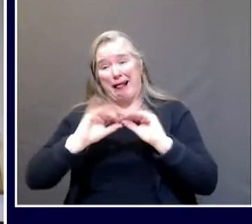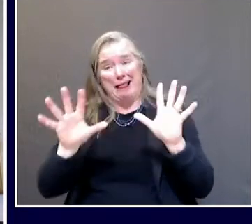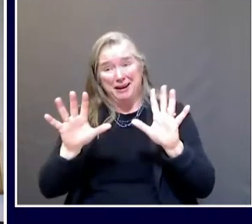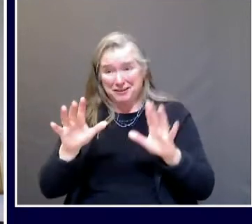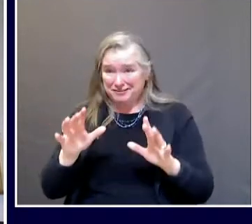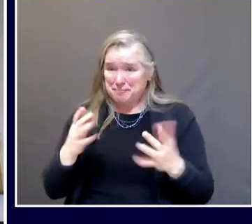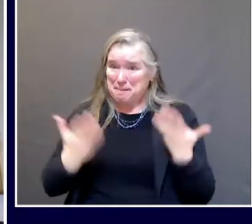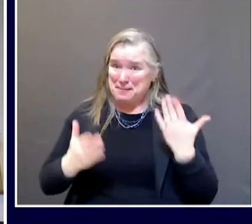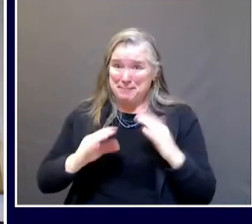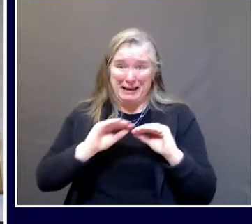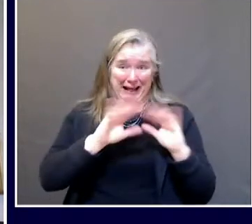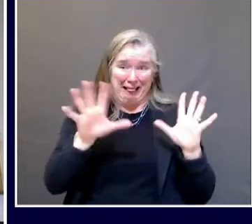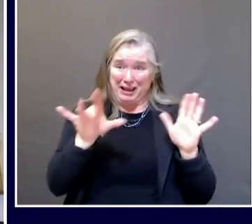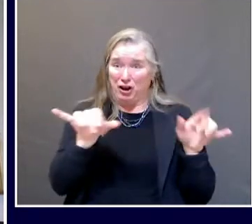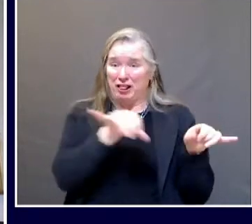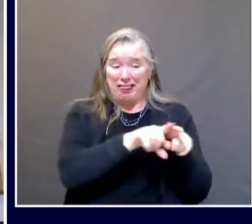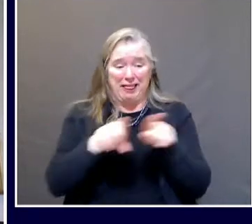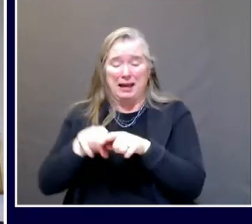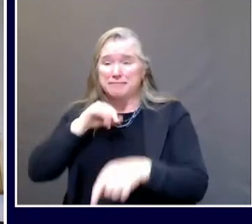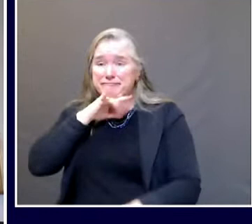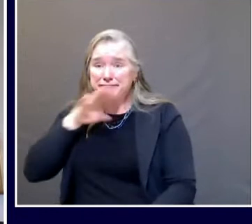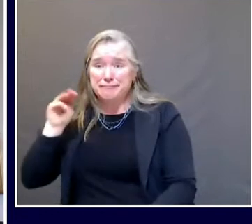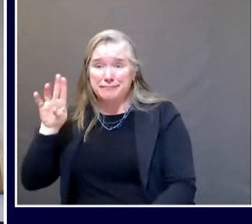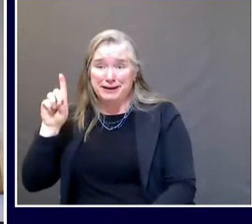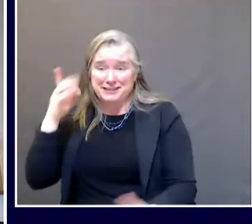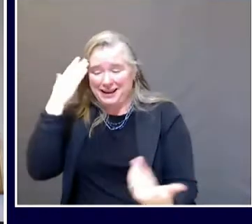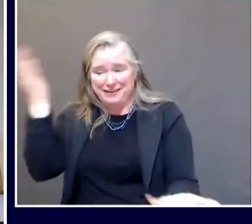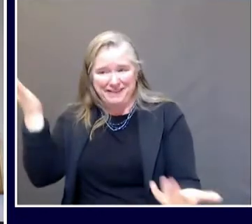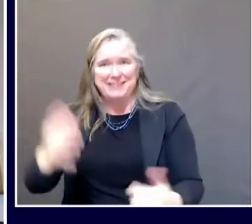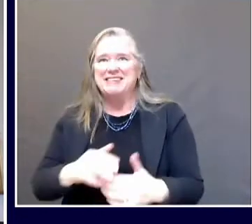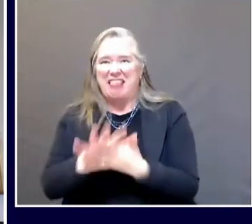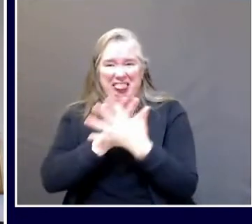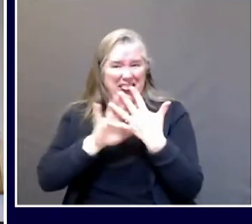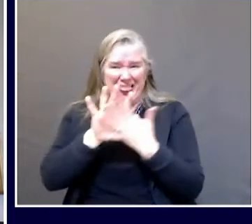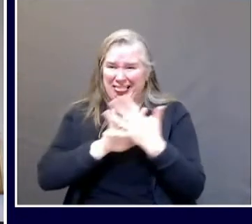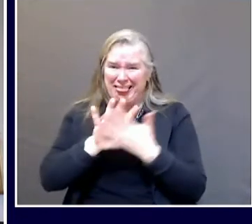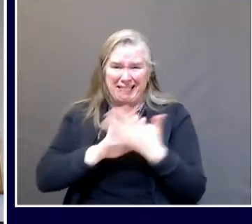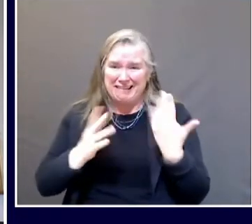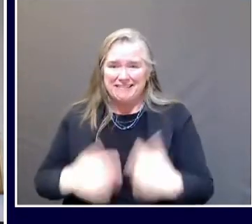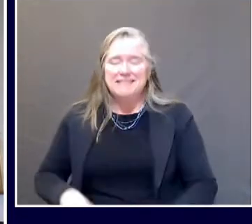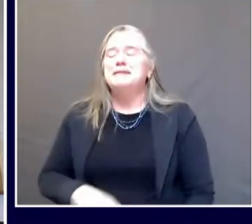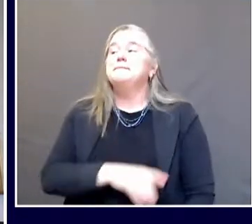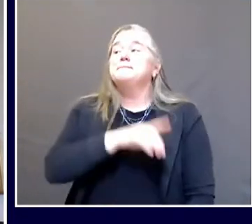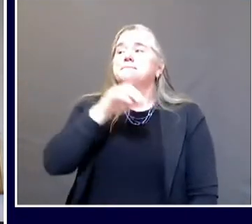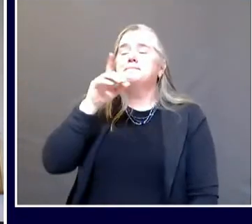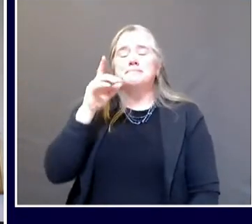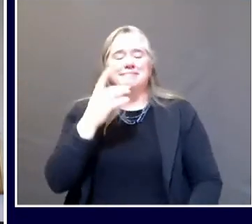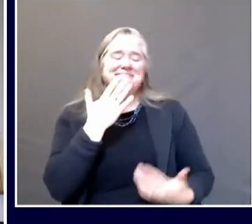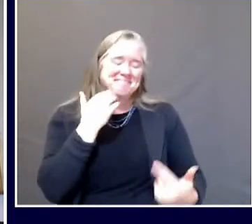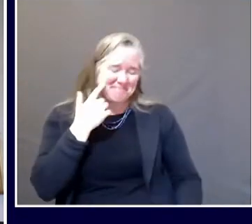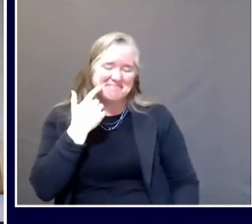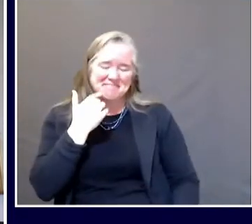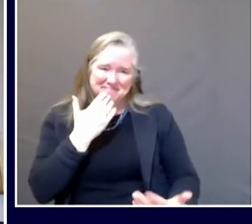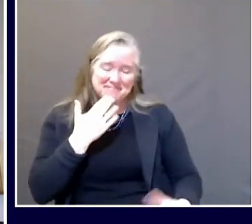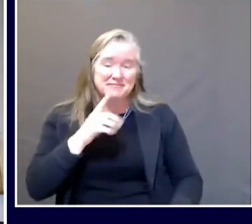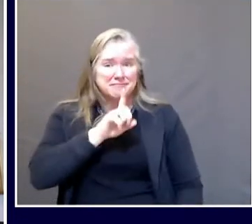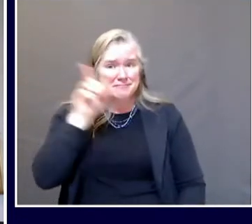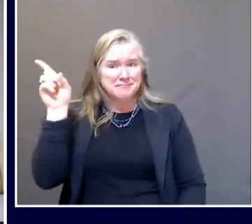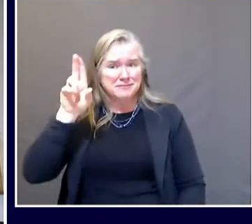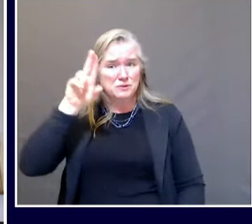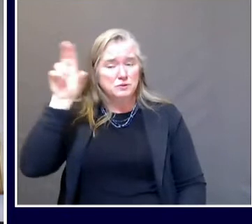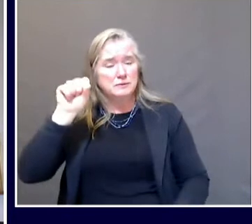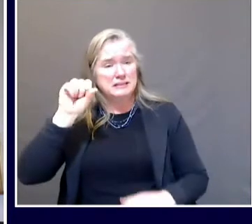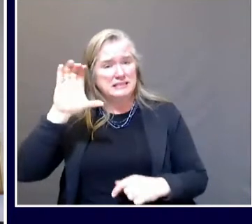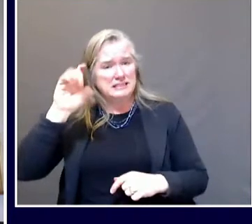that is helpful. And I guess that would also explain why the US CDC vaccine tracker, it shows that we have more doses than what you typically